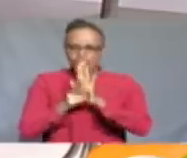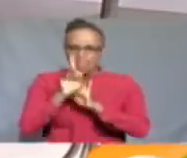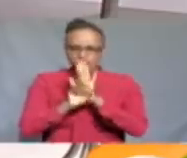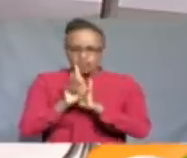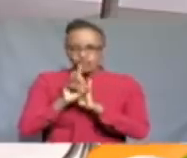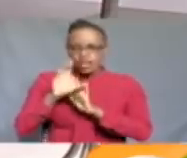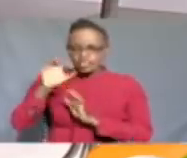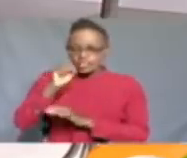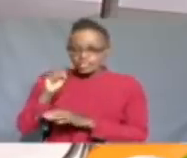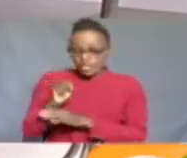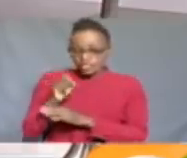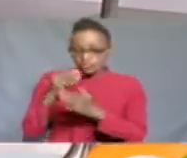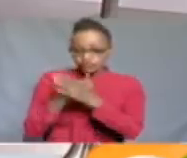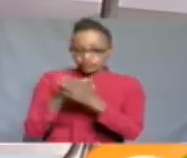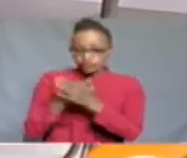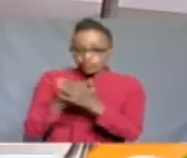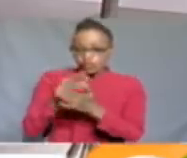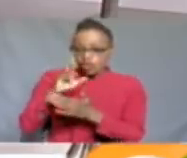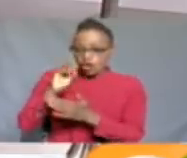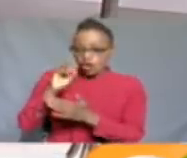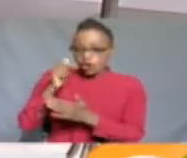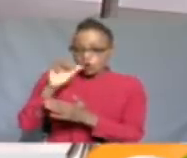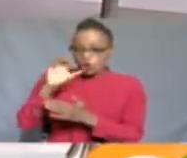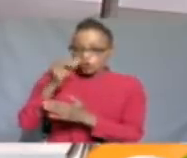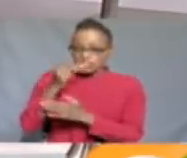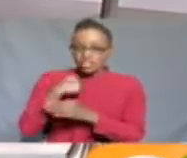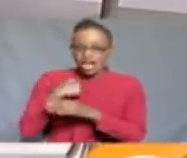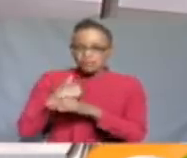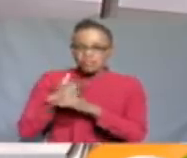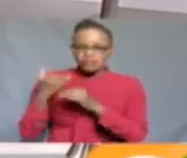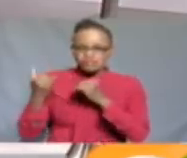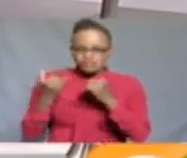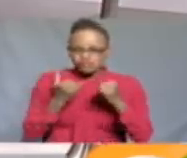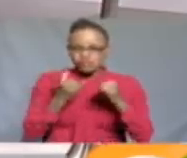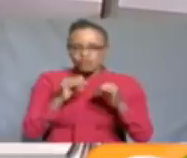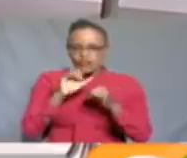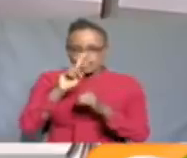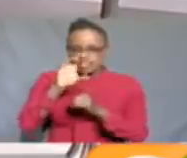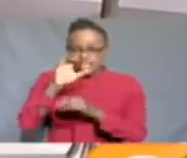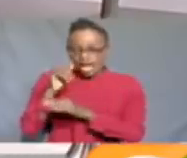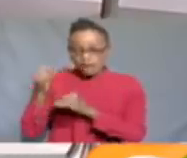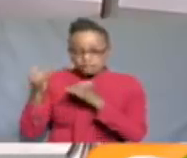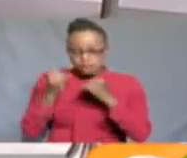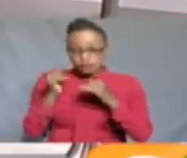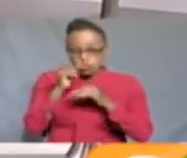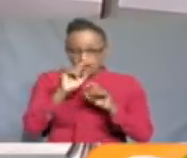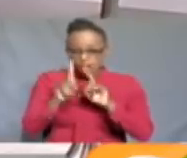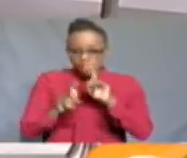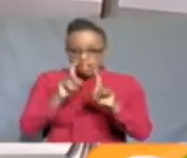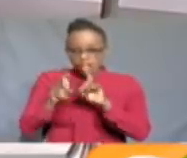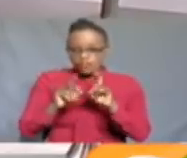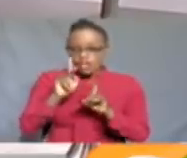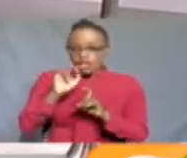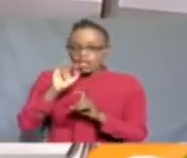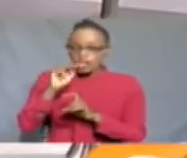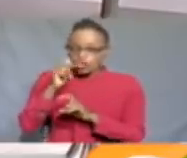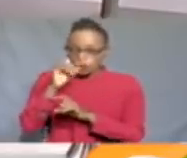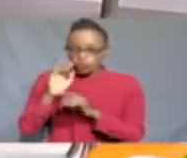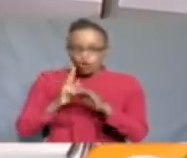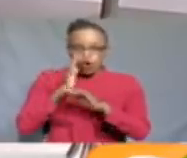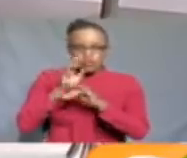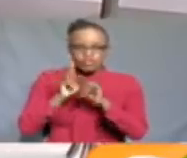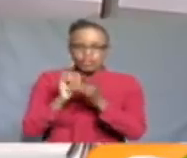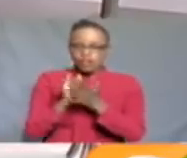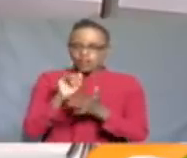Treasury Cabinet Secretary Henry Rotich has been summoned for further interrogation by the Director of Criminal Investigations, that's George Kinoti, over the Arror